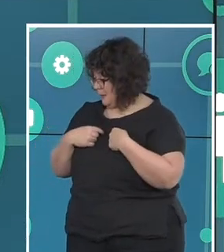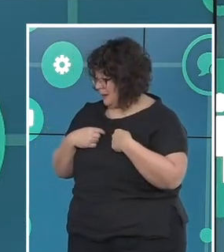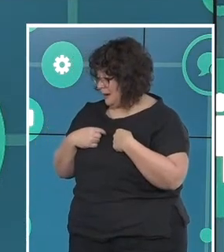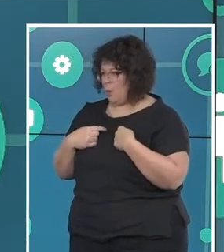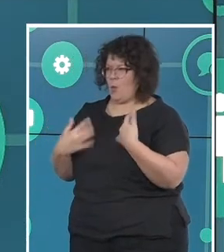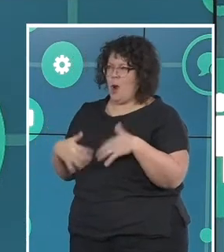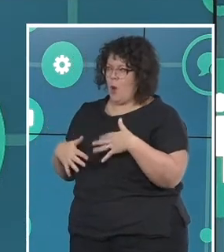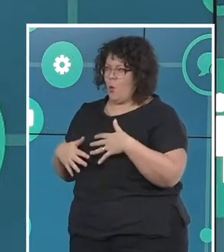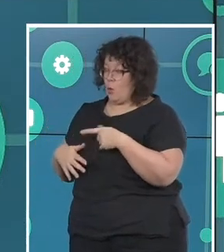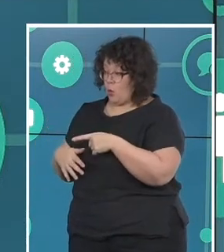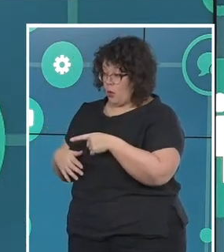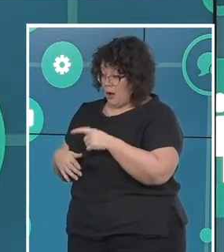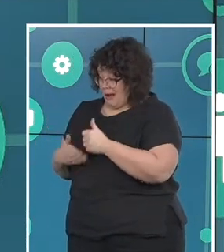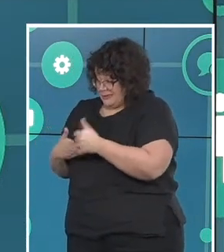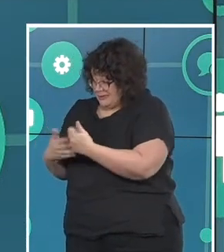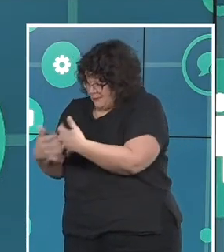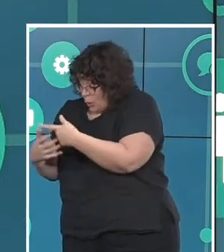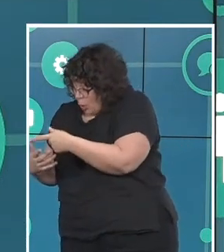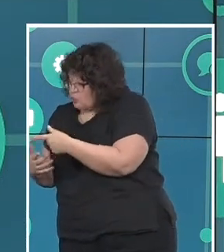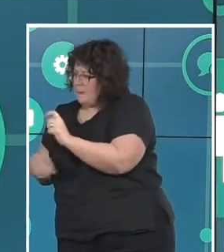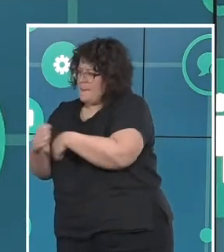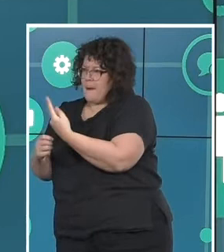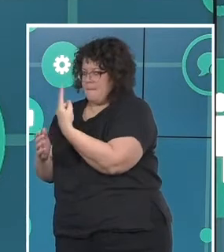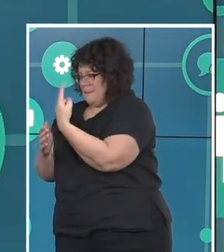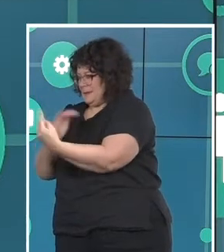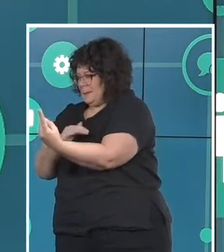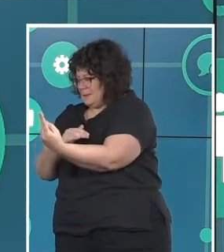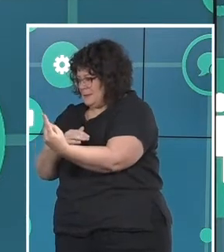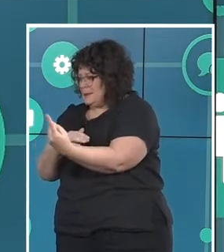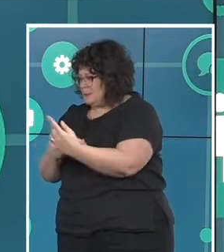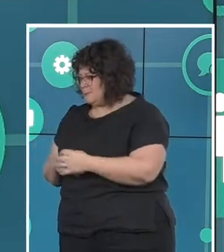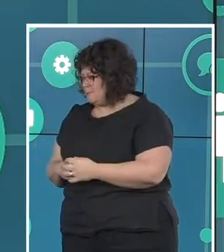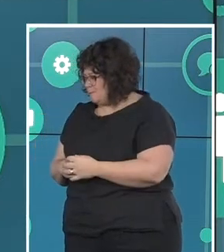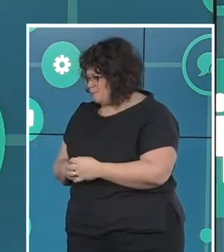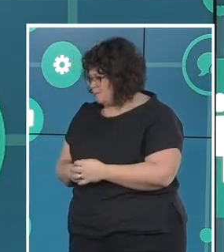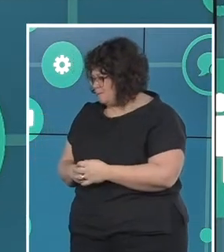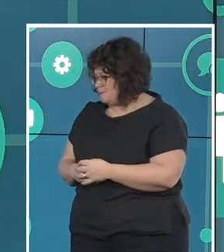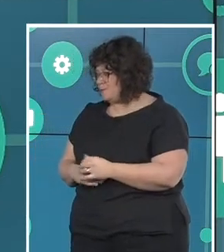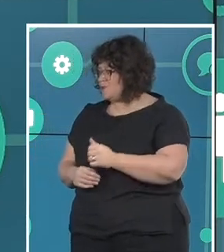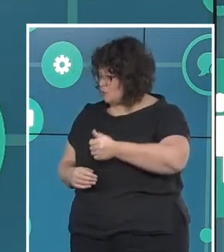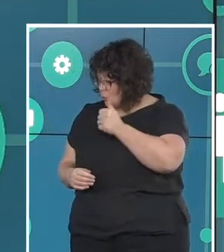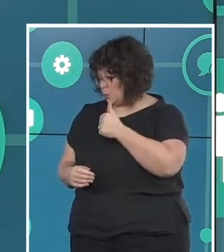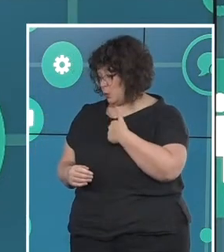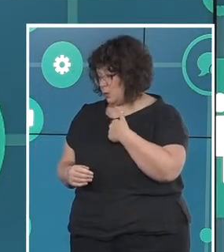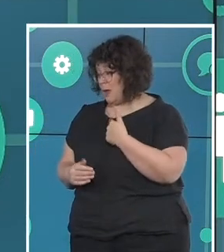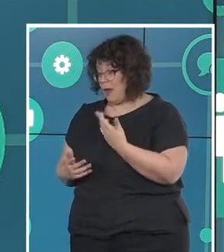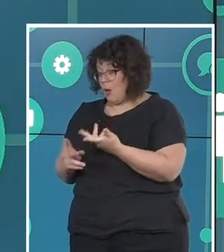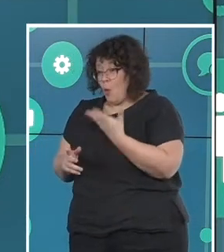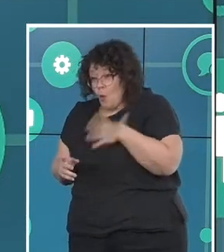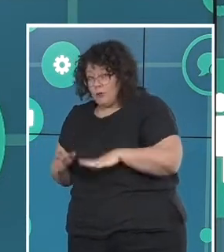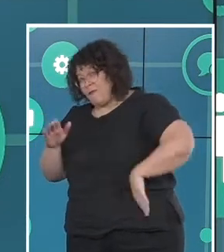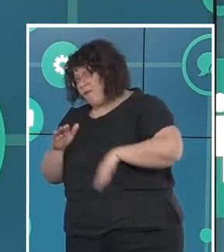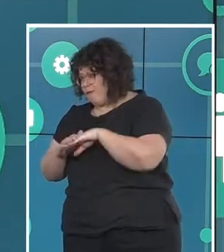a reality, everybody would need access. Hence, my shift to accessibility. So